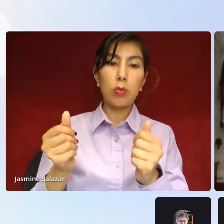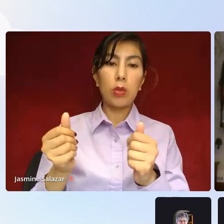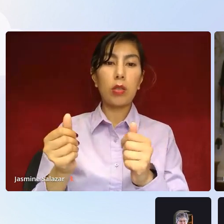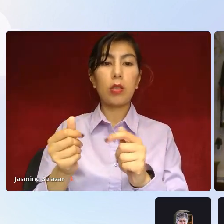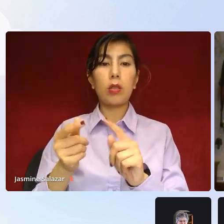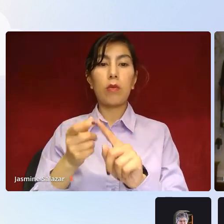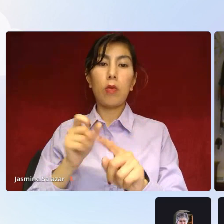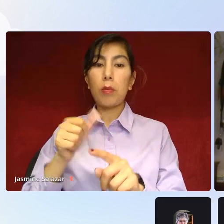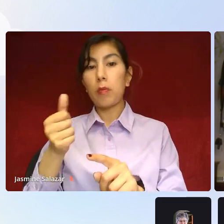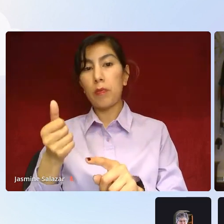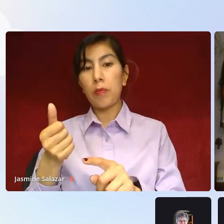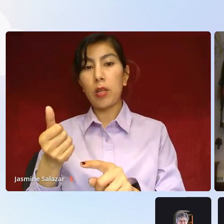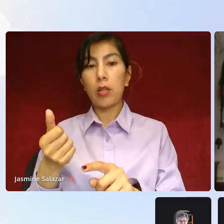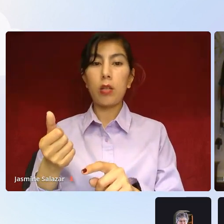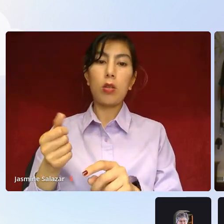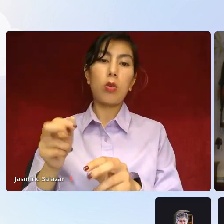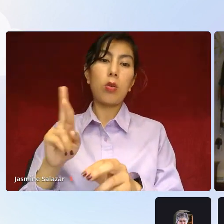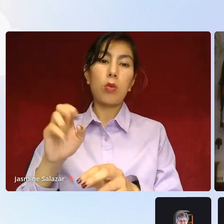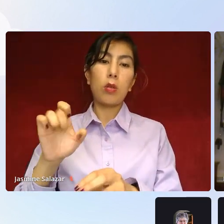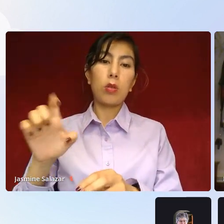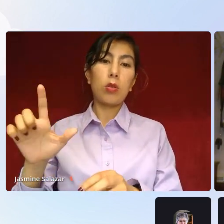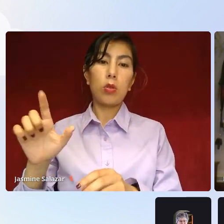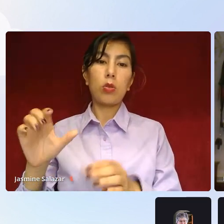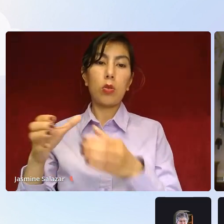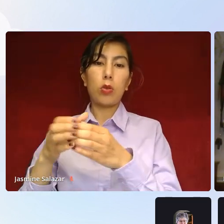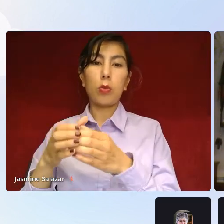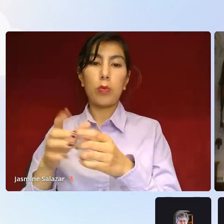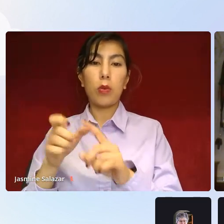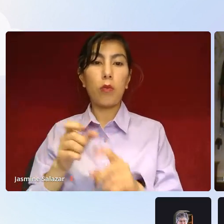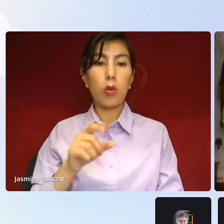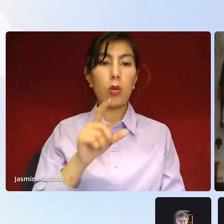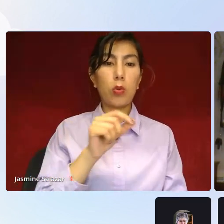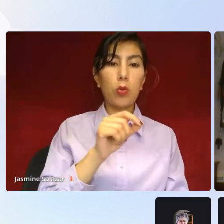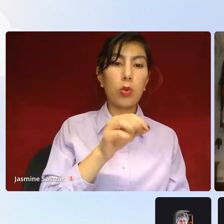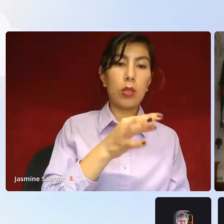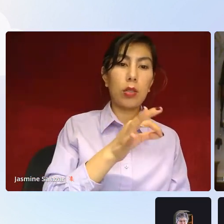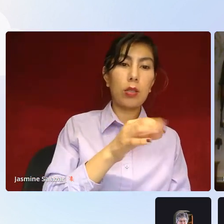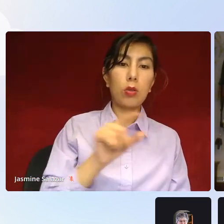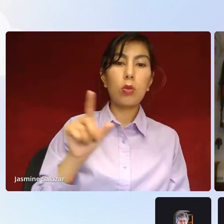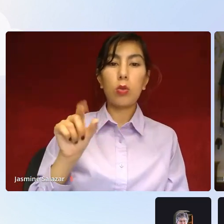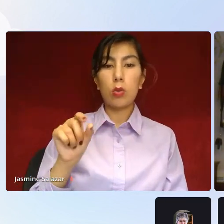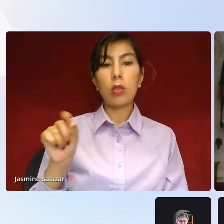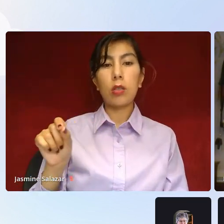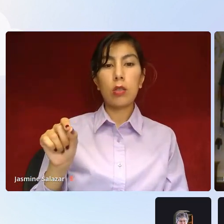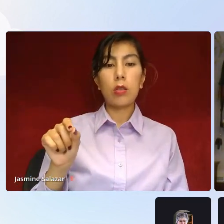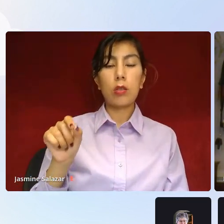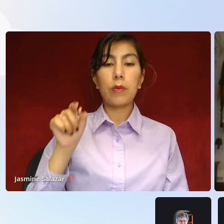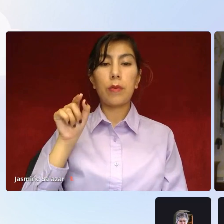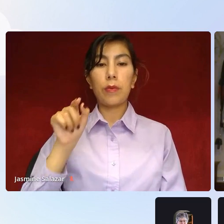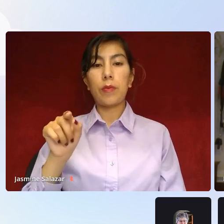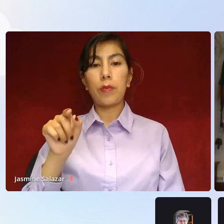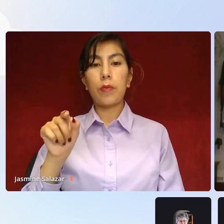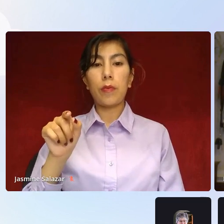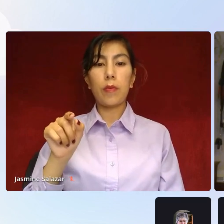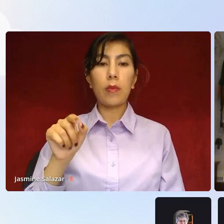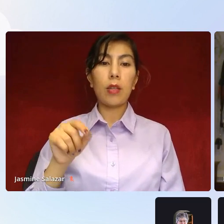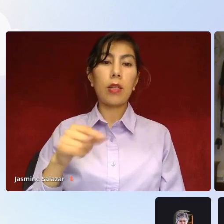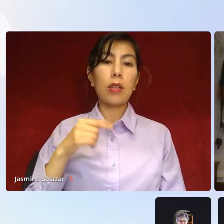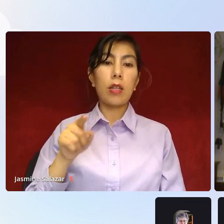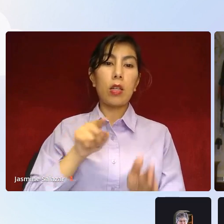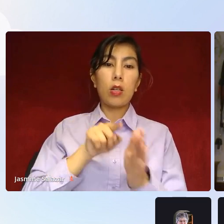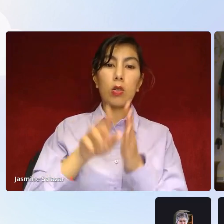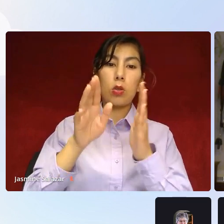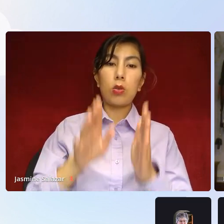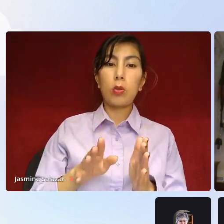More alarmingly, from 2018 to 2020, the CDC reported suicide as the leading cause of death for Asian